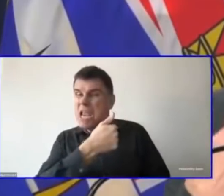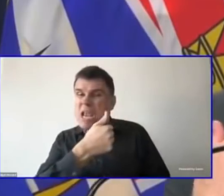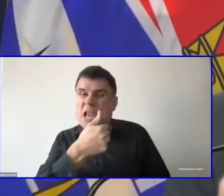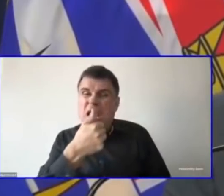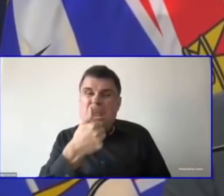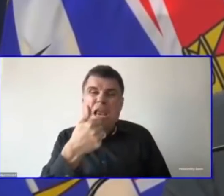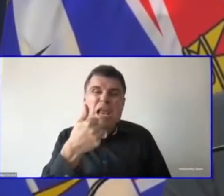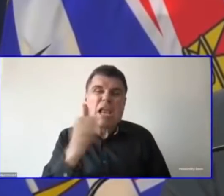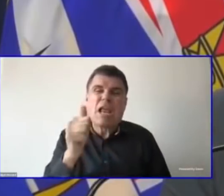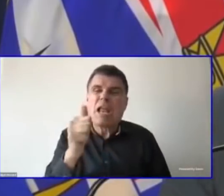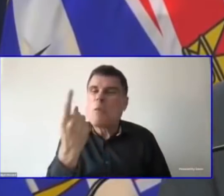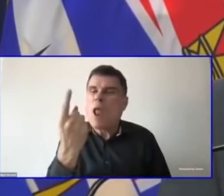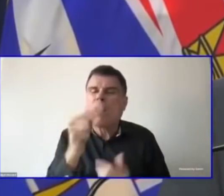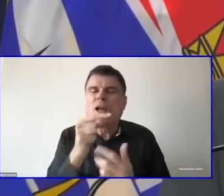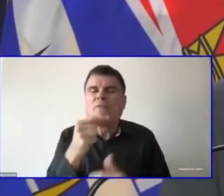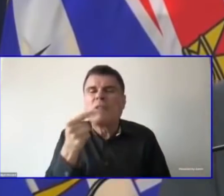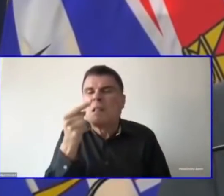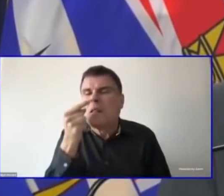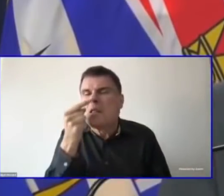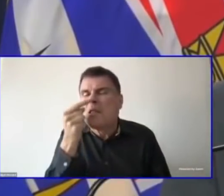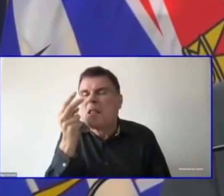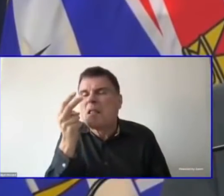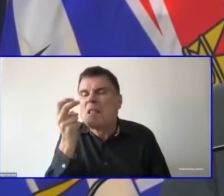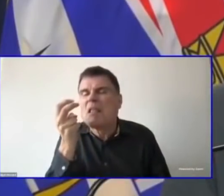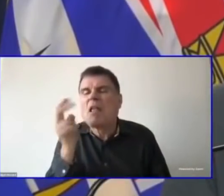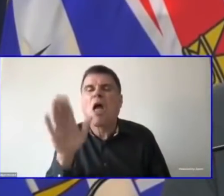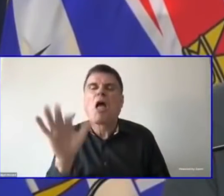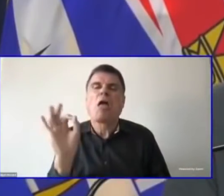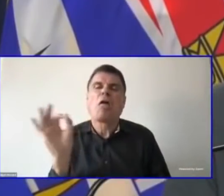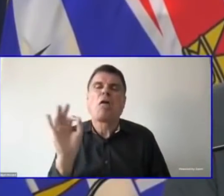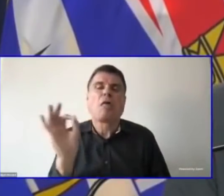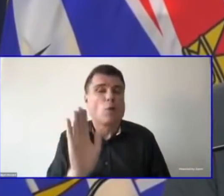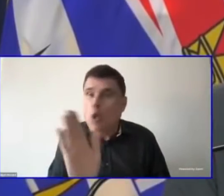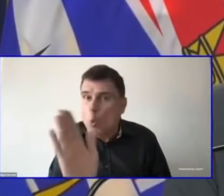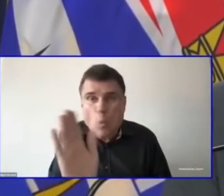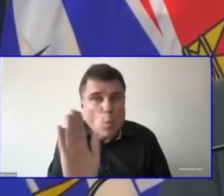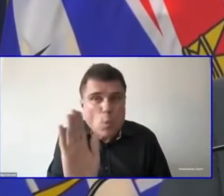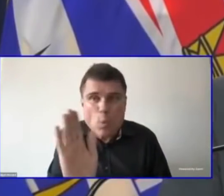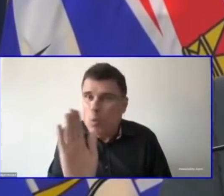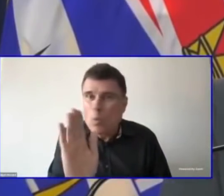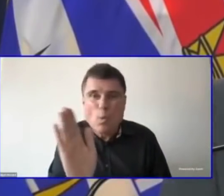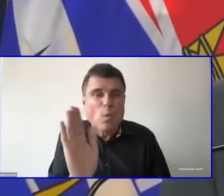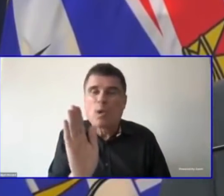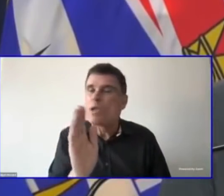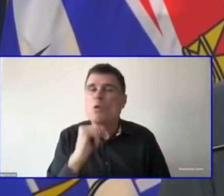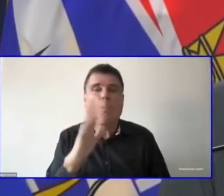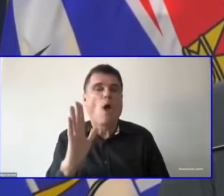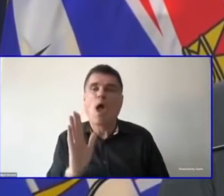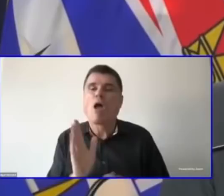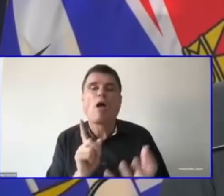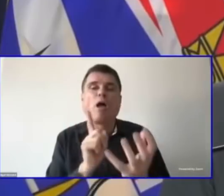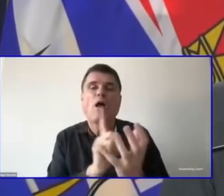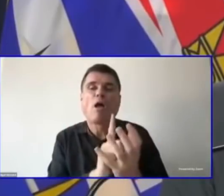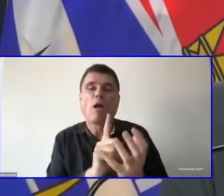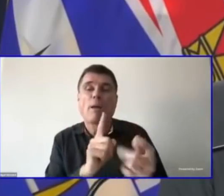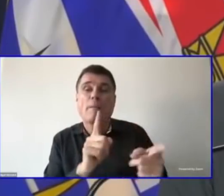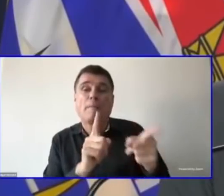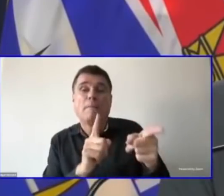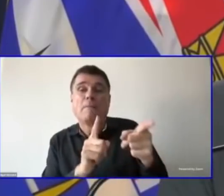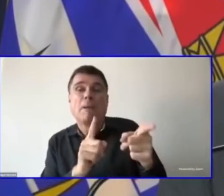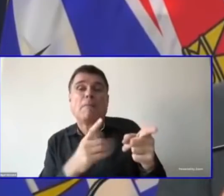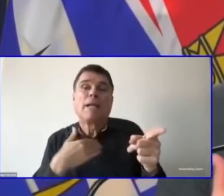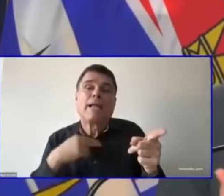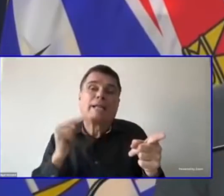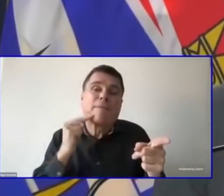just the sniffles or a cold, then I don't want to be around my new nephew or niece, or don't want to be around my grandparents,